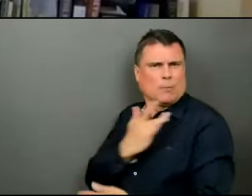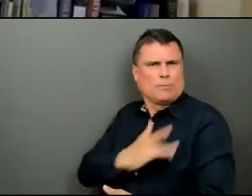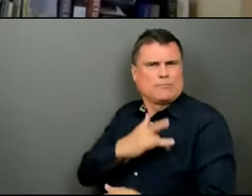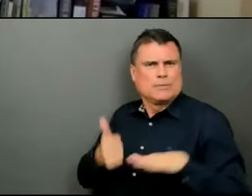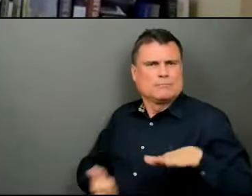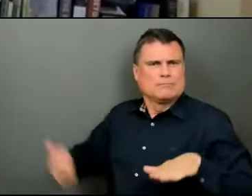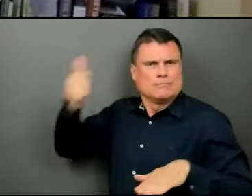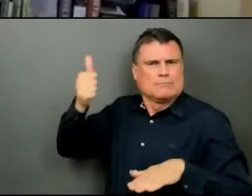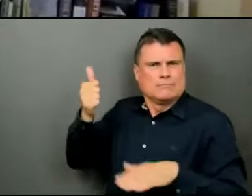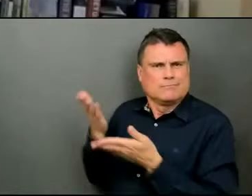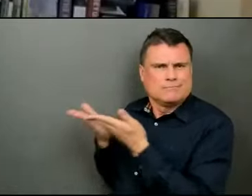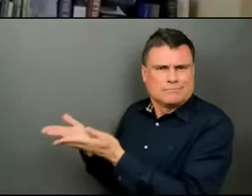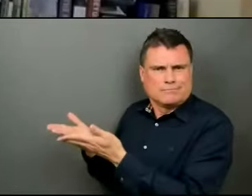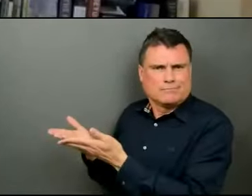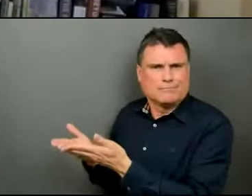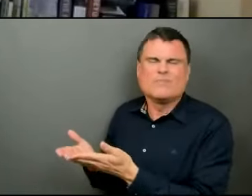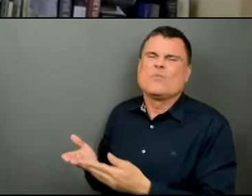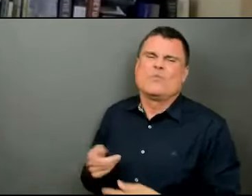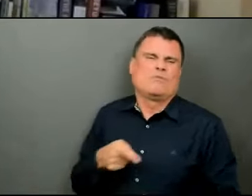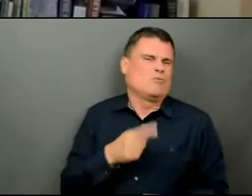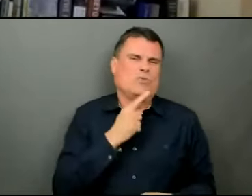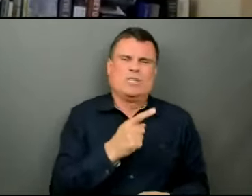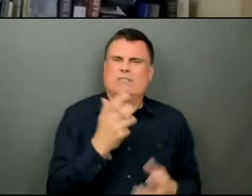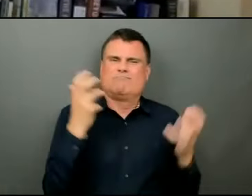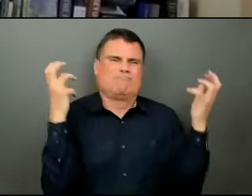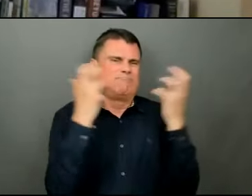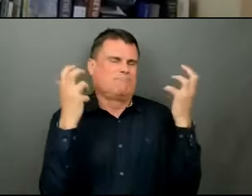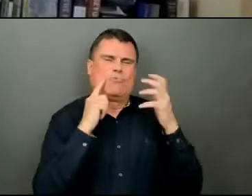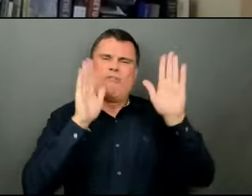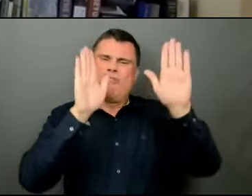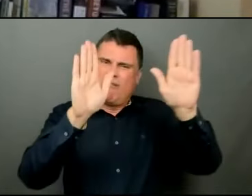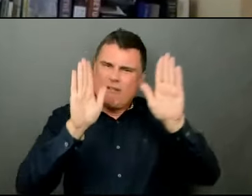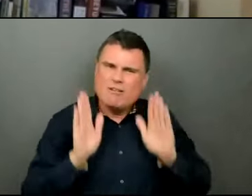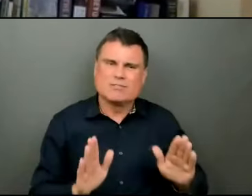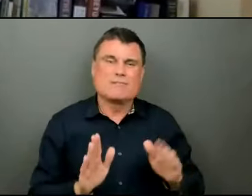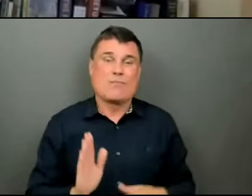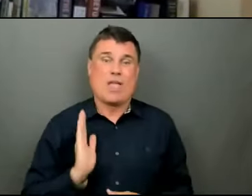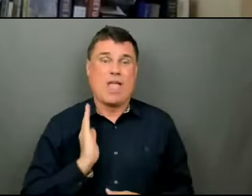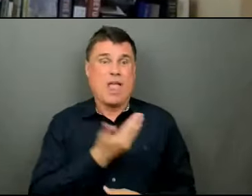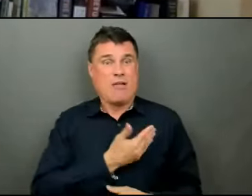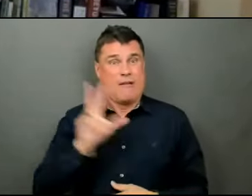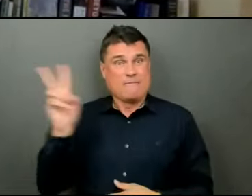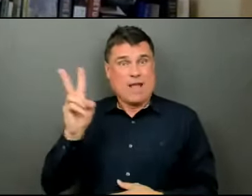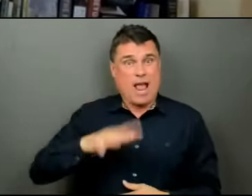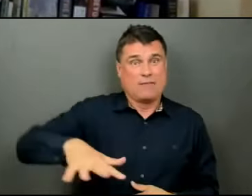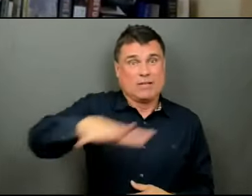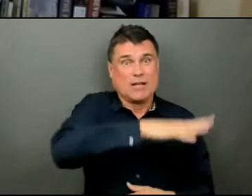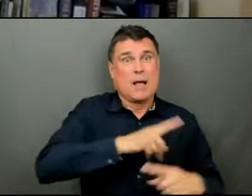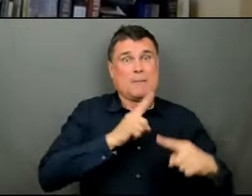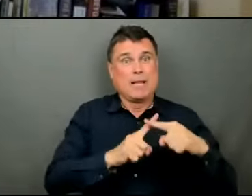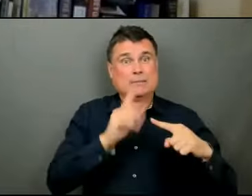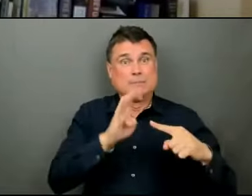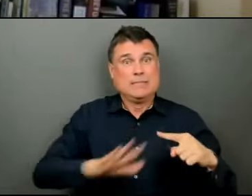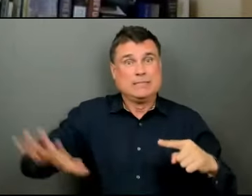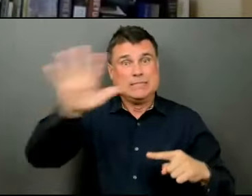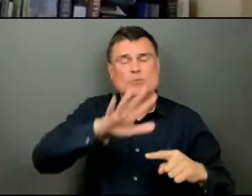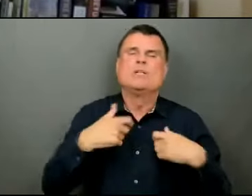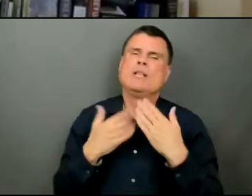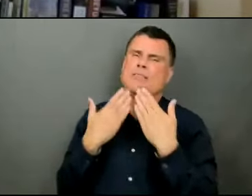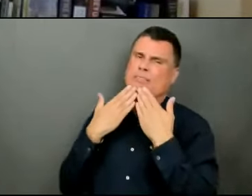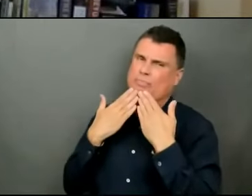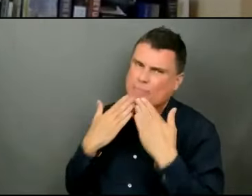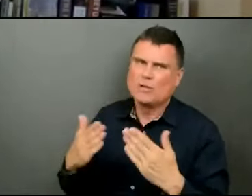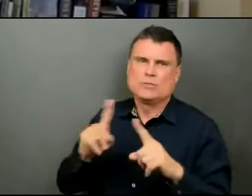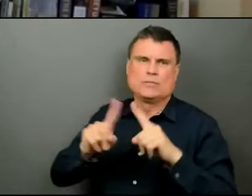top, as it's great news for not just our city, but the entire region. So thank you to your government, both governments, for making this